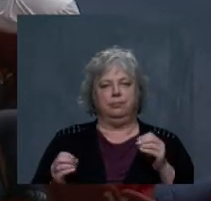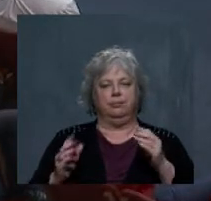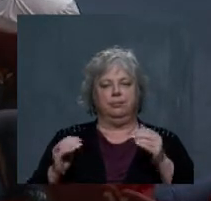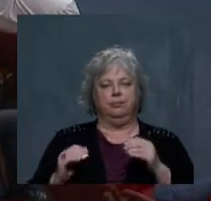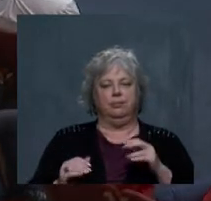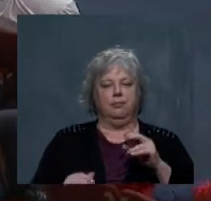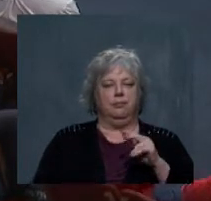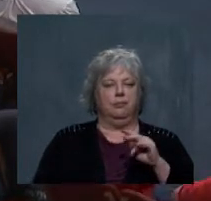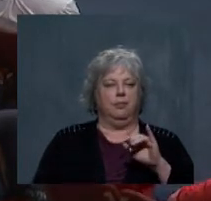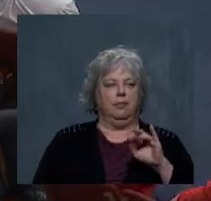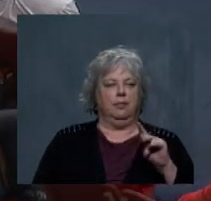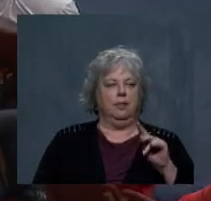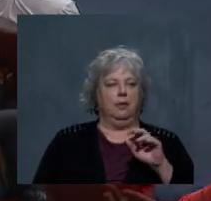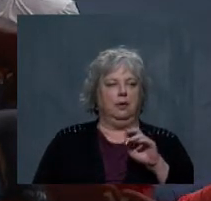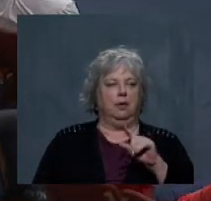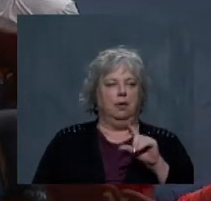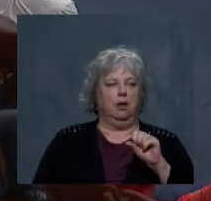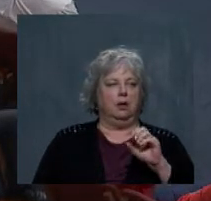Nick Alsop.